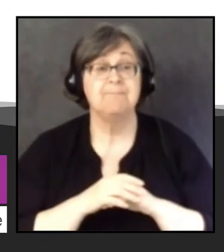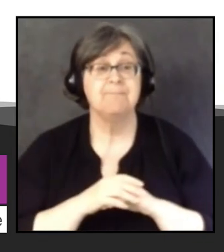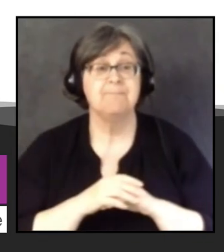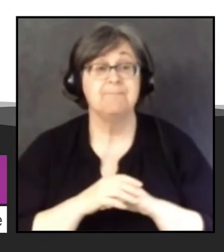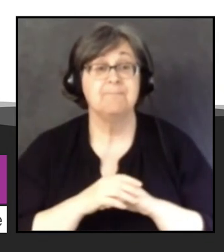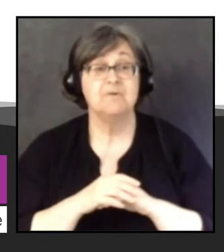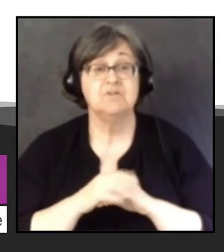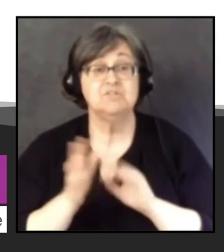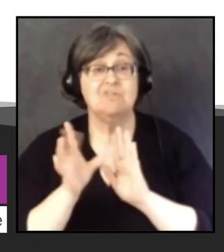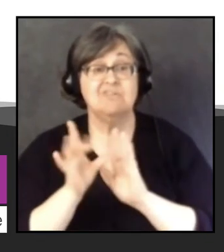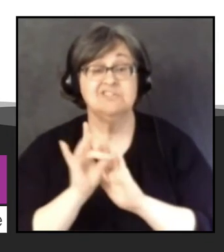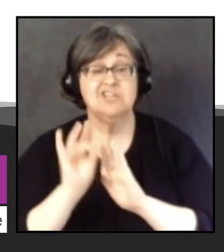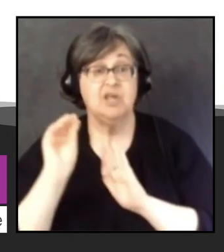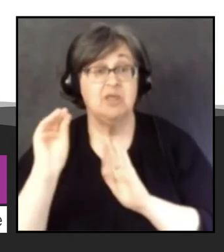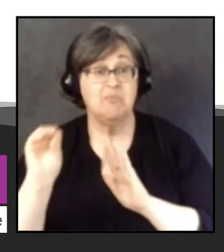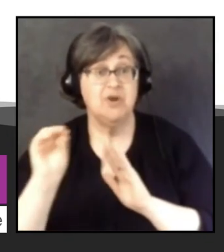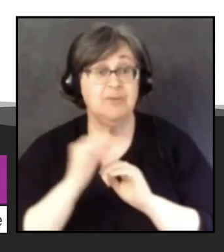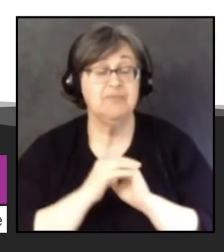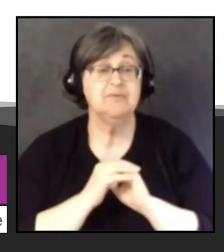please.